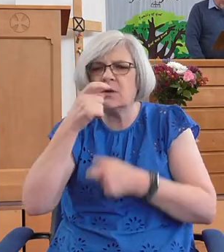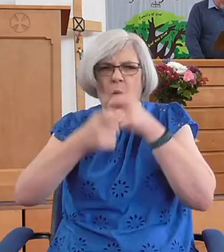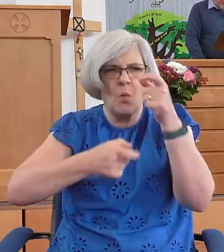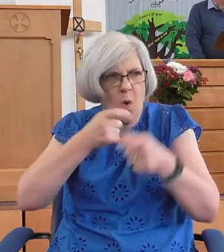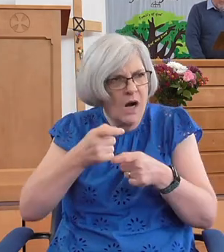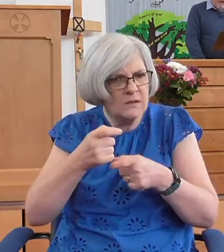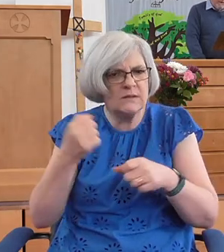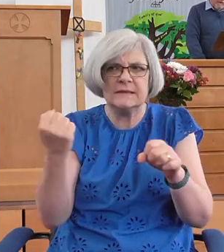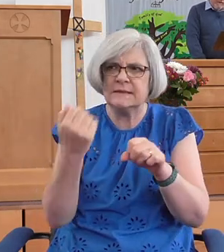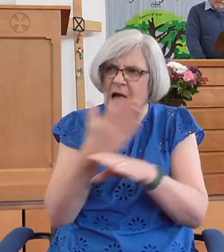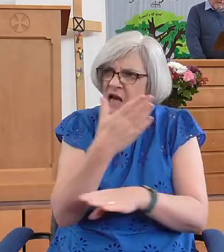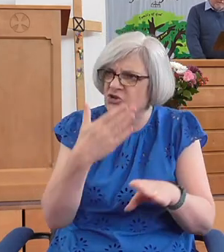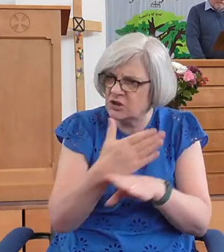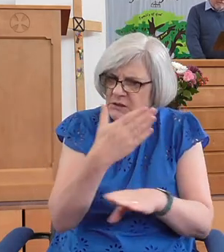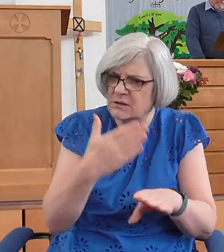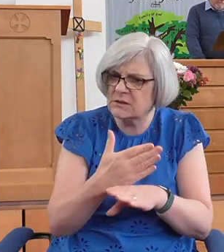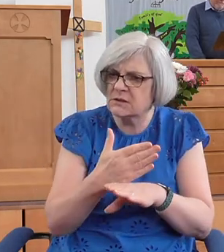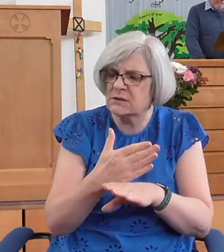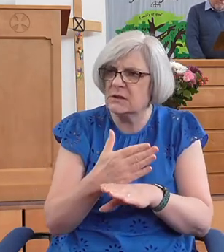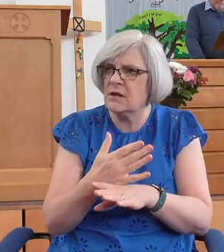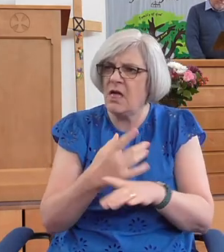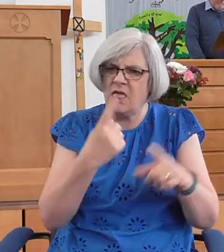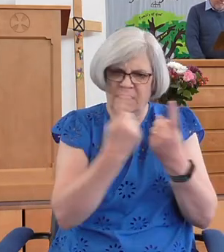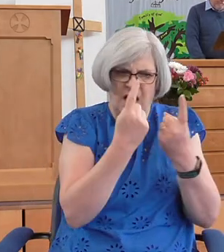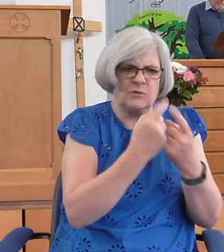done and by what we have left undone.